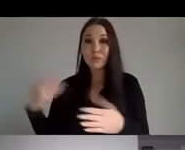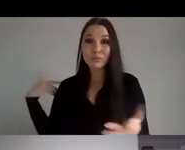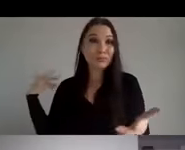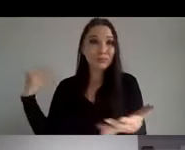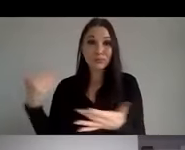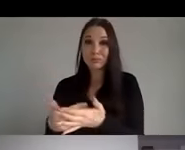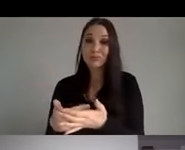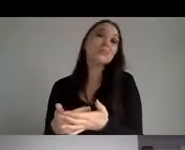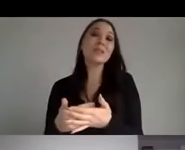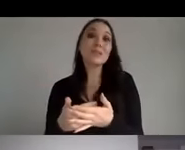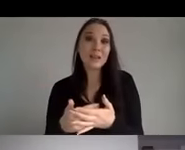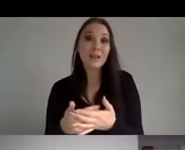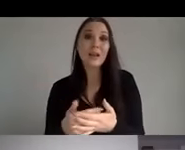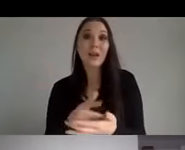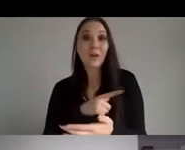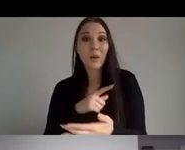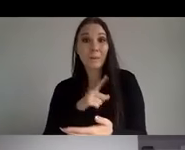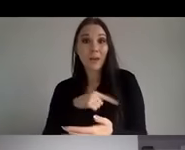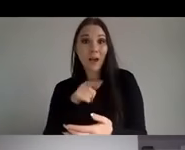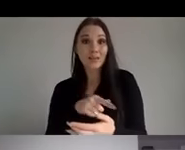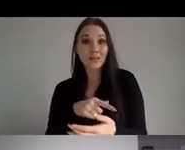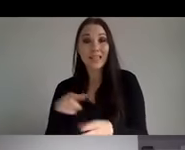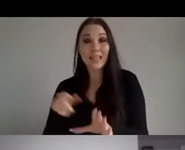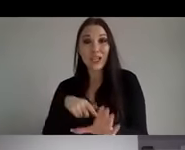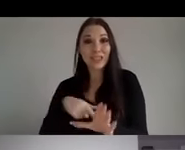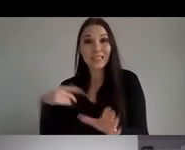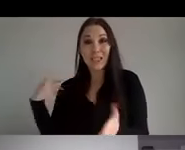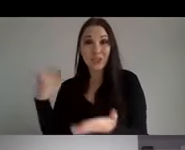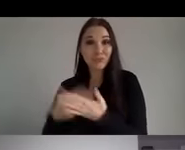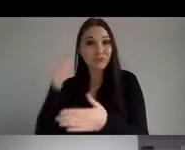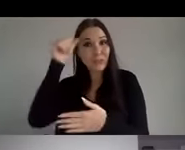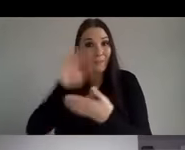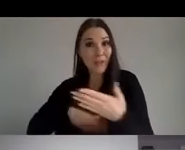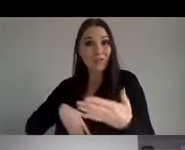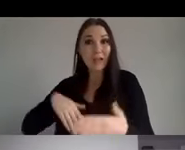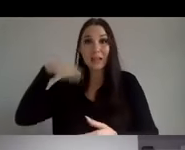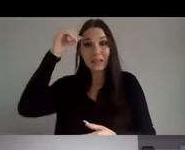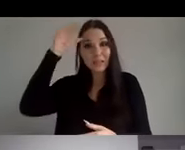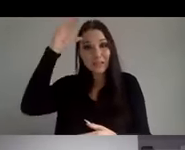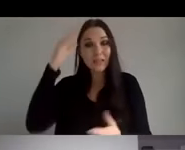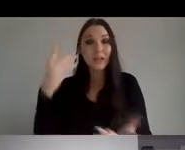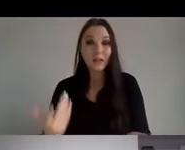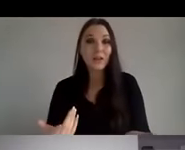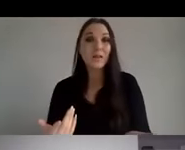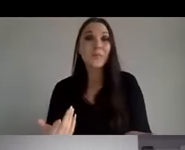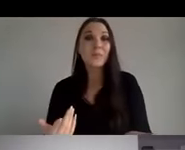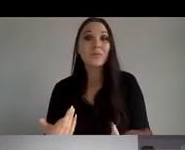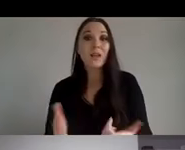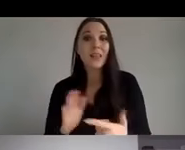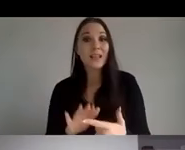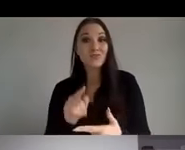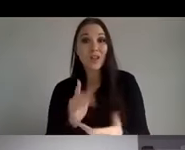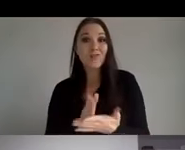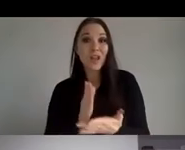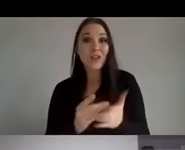in the aerospace, because they did this for years in autopilots and all that stuff. And then this is really